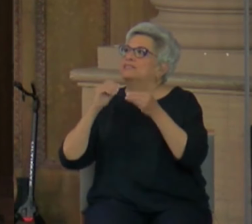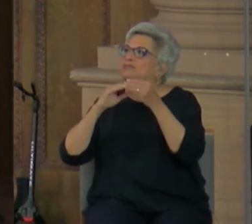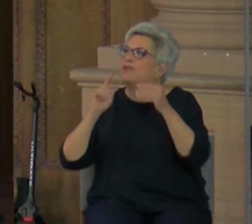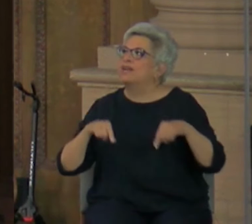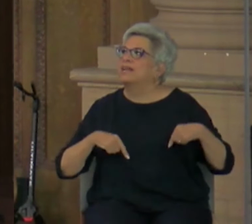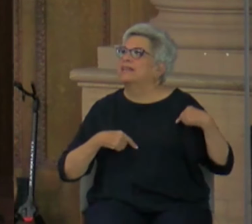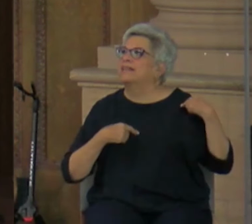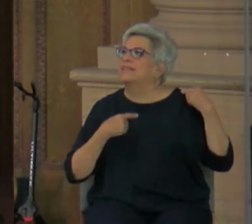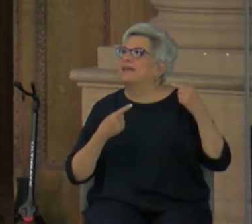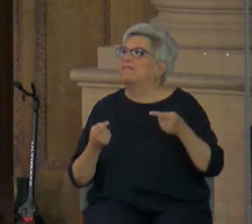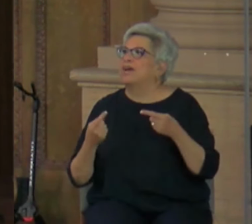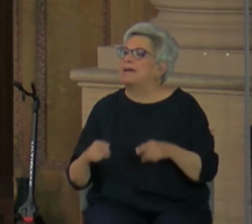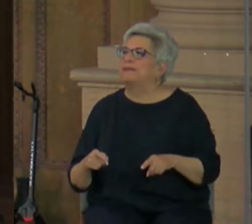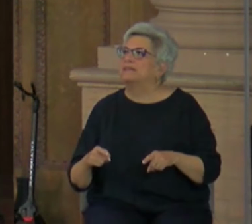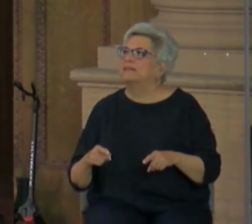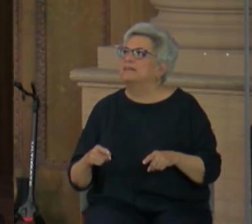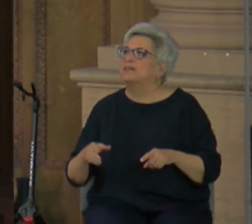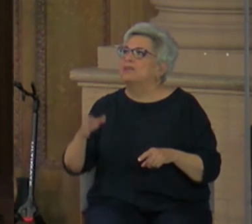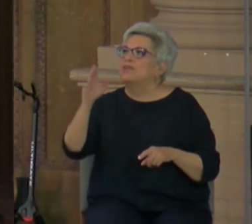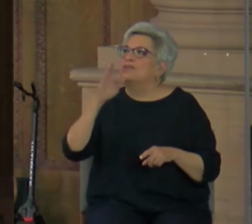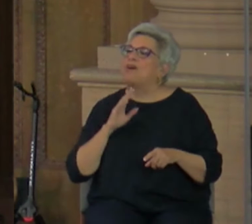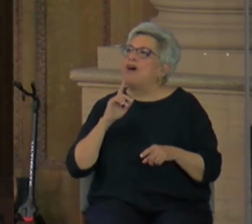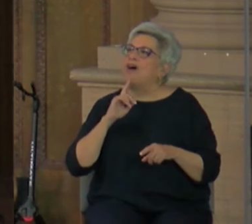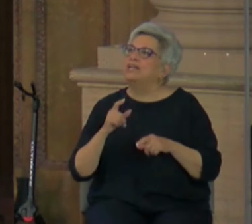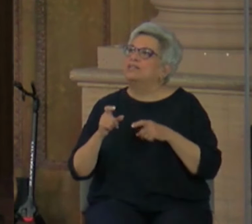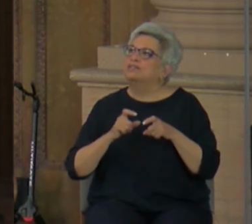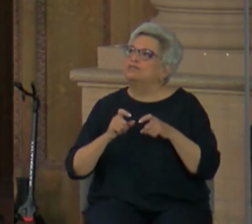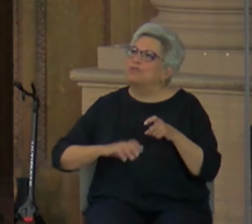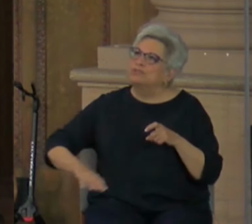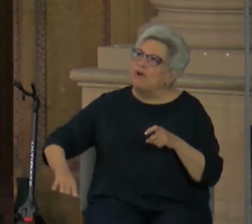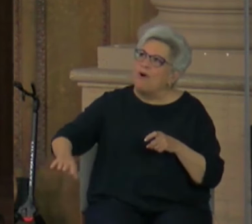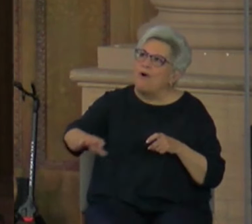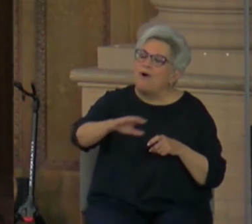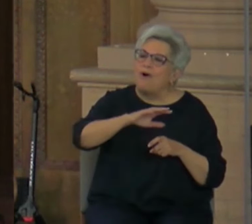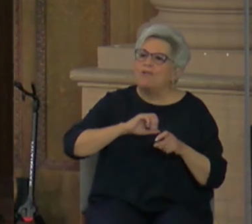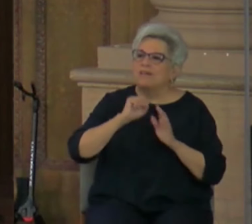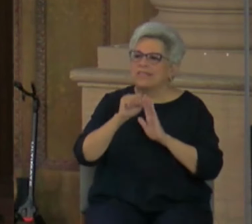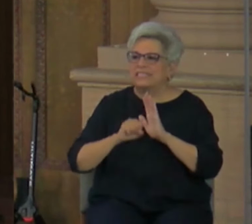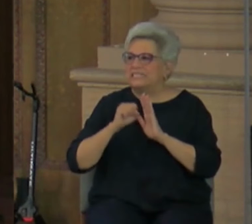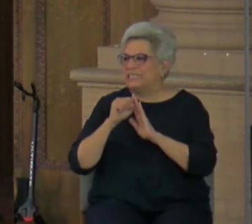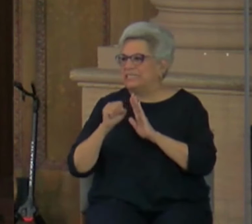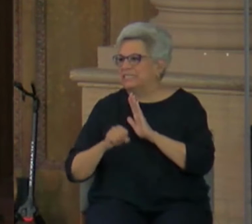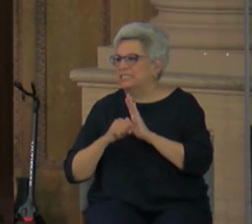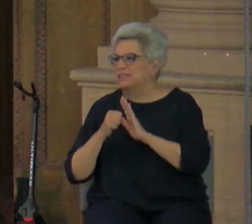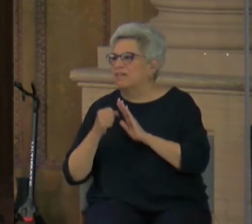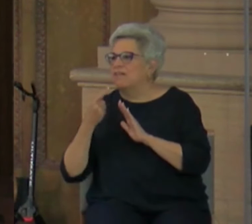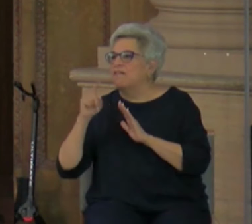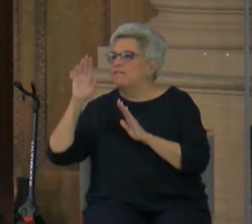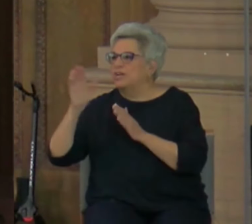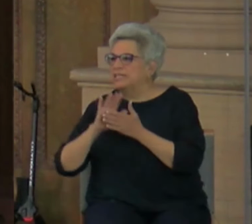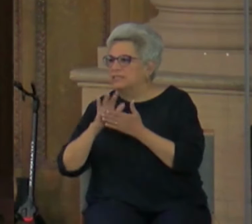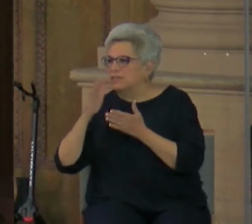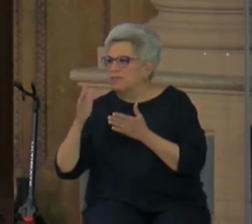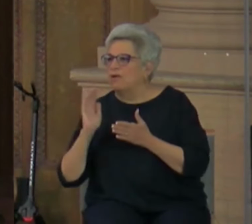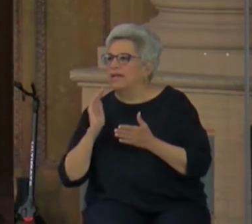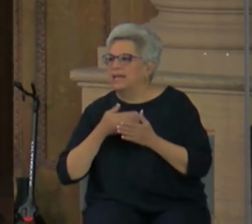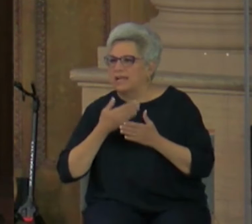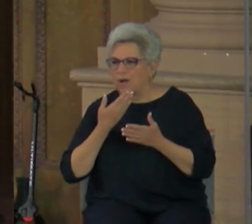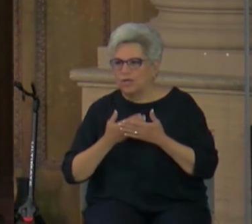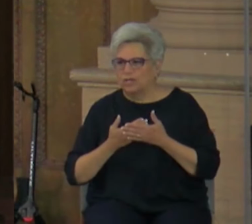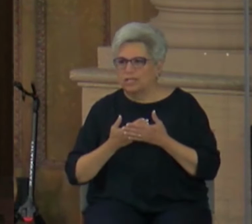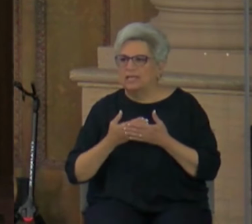God is ultimately over all of the times and all the seasons and will steer all of those things for his glory and for our good. And